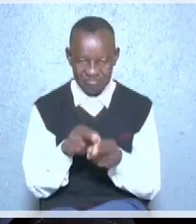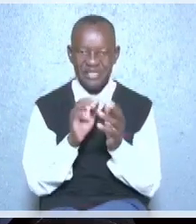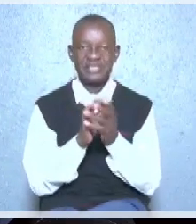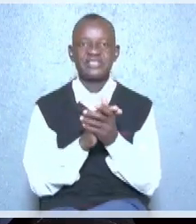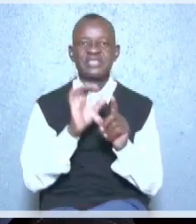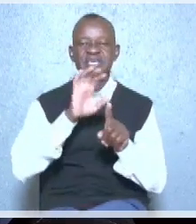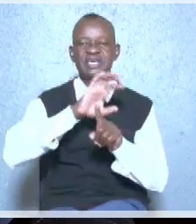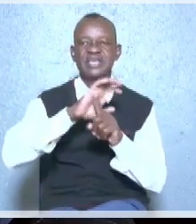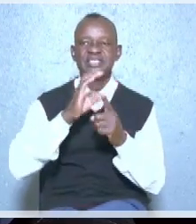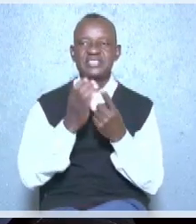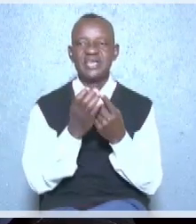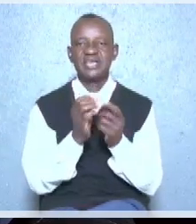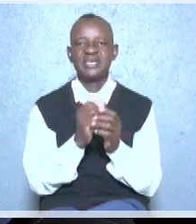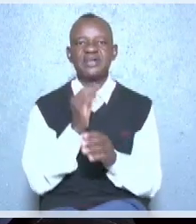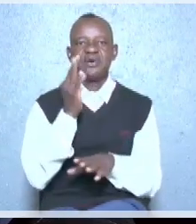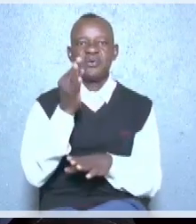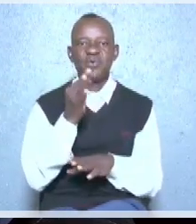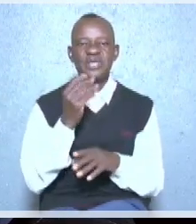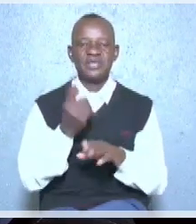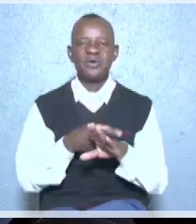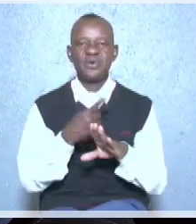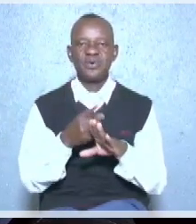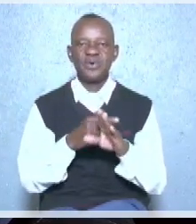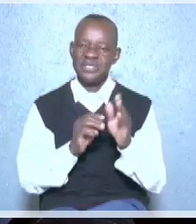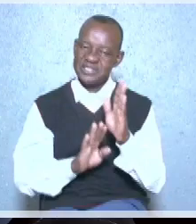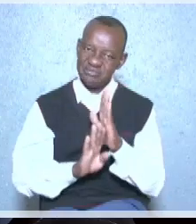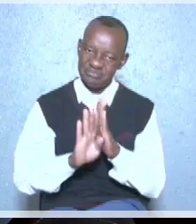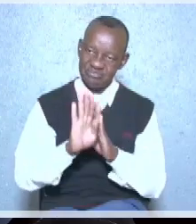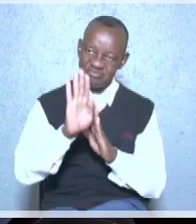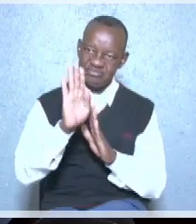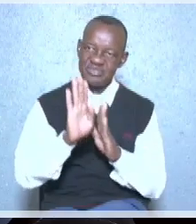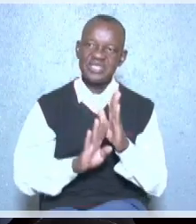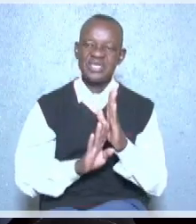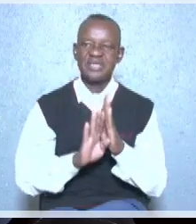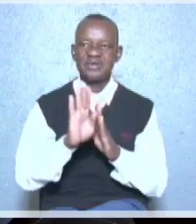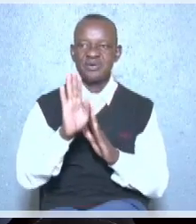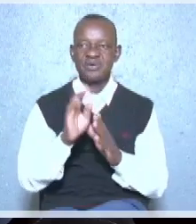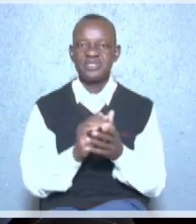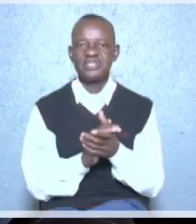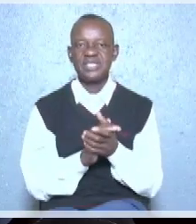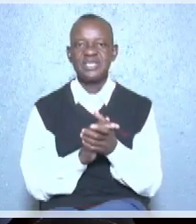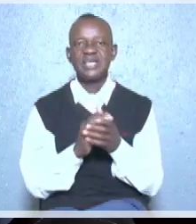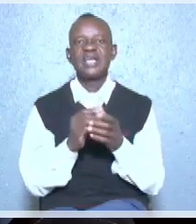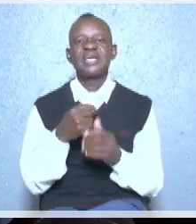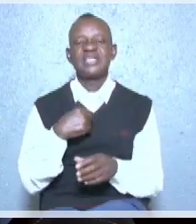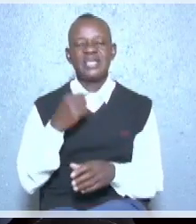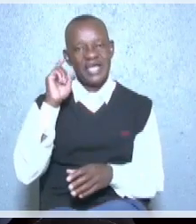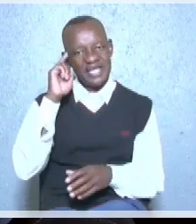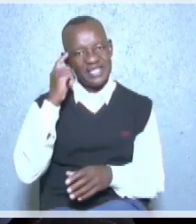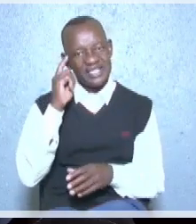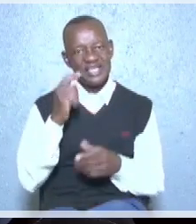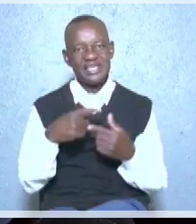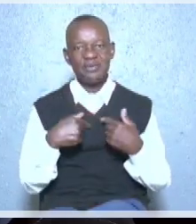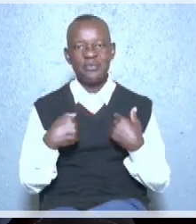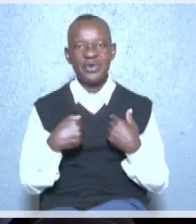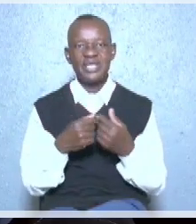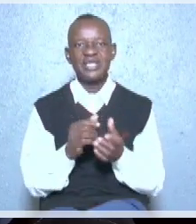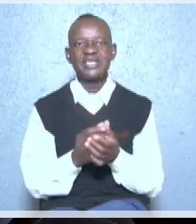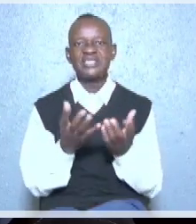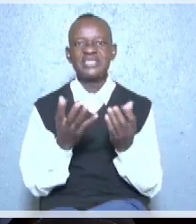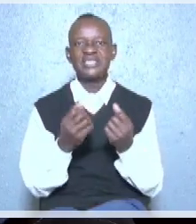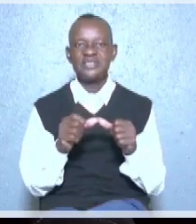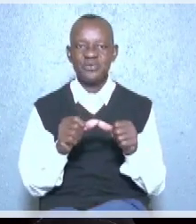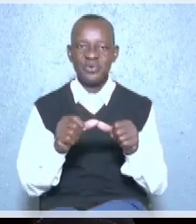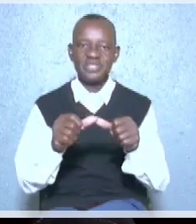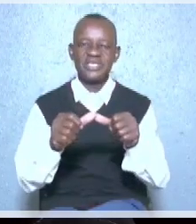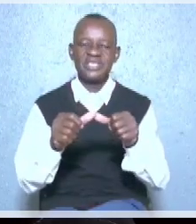always unite. And I think the best way to keep his legacy alive is through storytelling